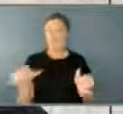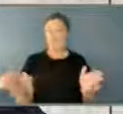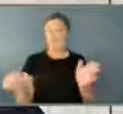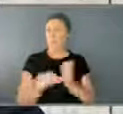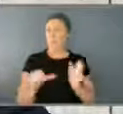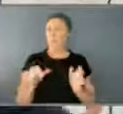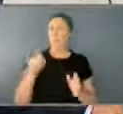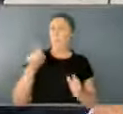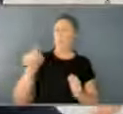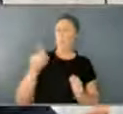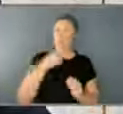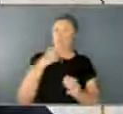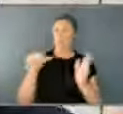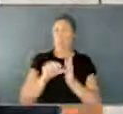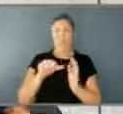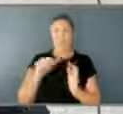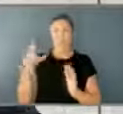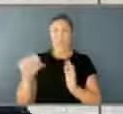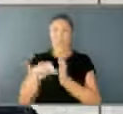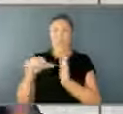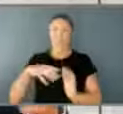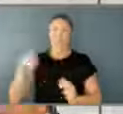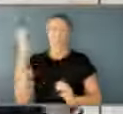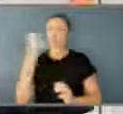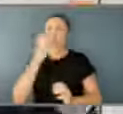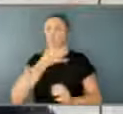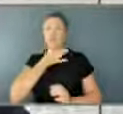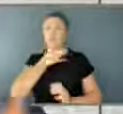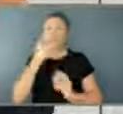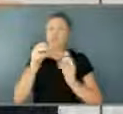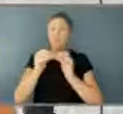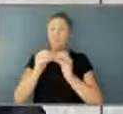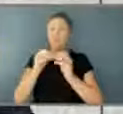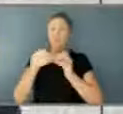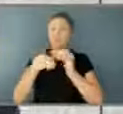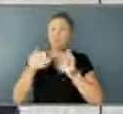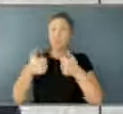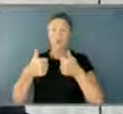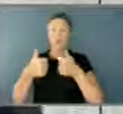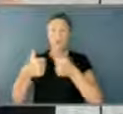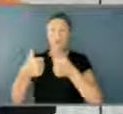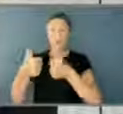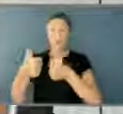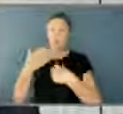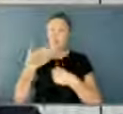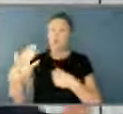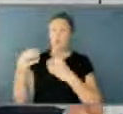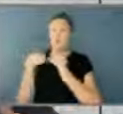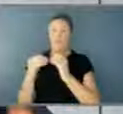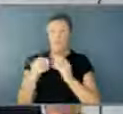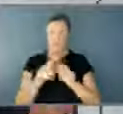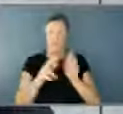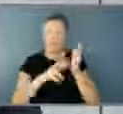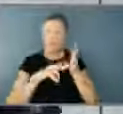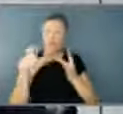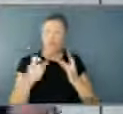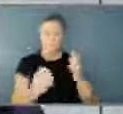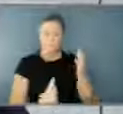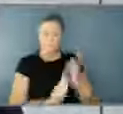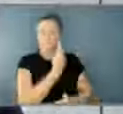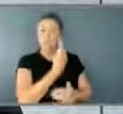since then, we've come through Brisbane extremely well. Thank you, Brisbane. We've come through Victoria. Thank you, Victoria. We're there with